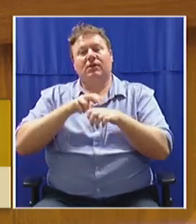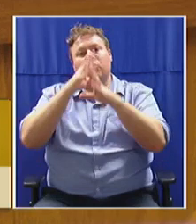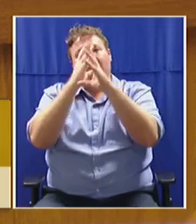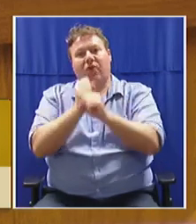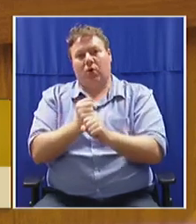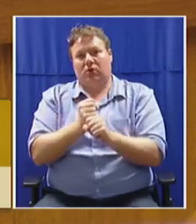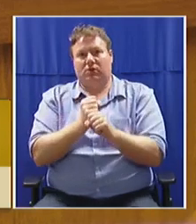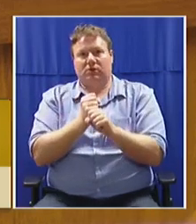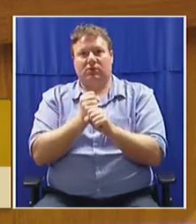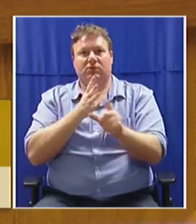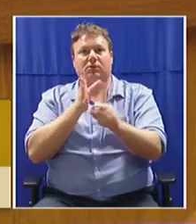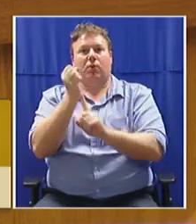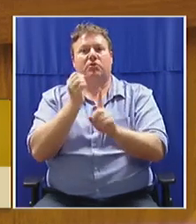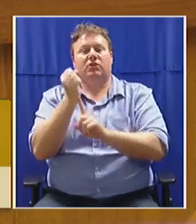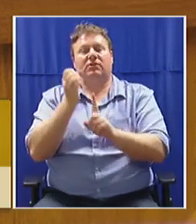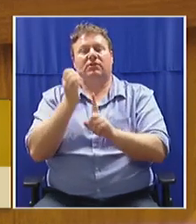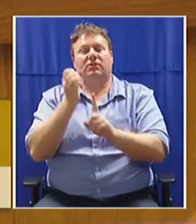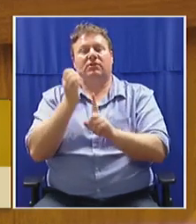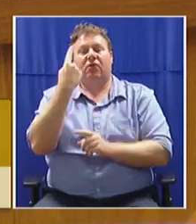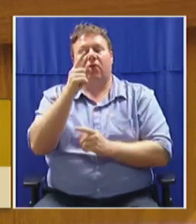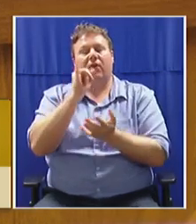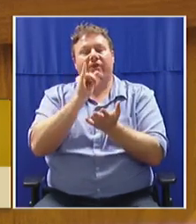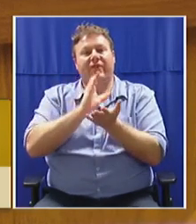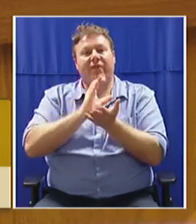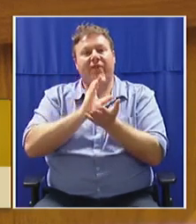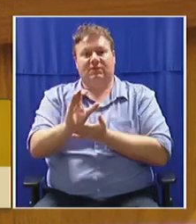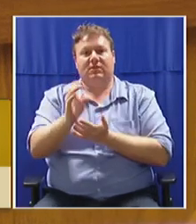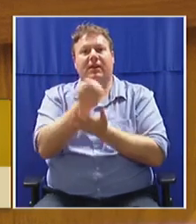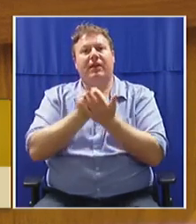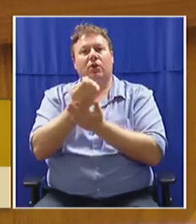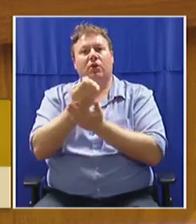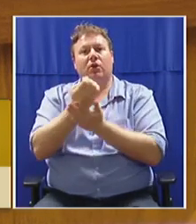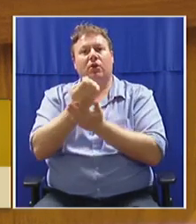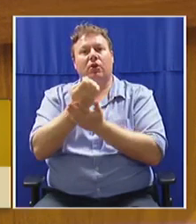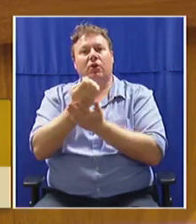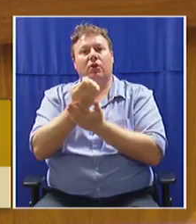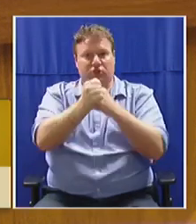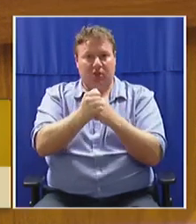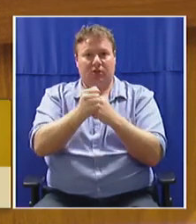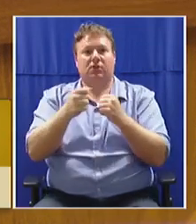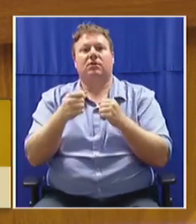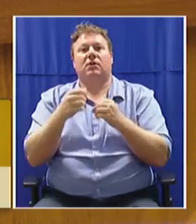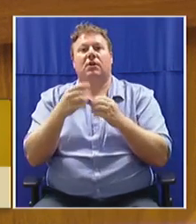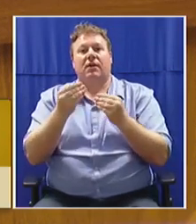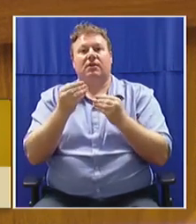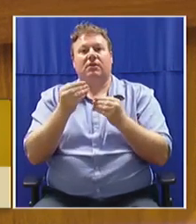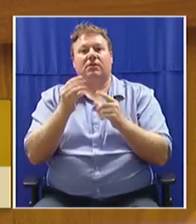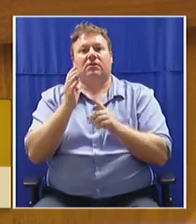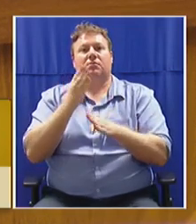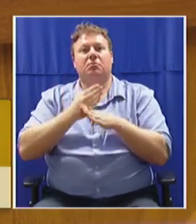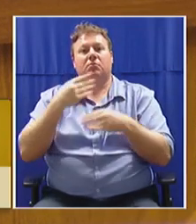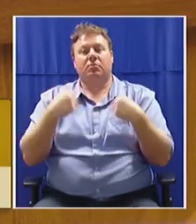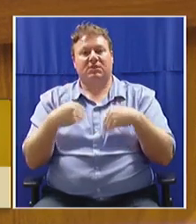objectives of investing in economic infrastructure and enterprise development on one